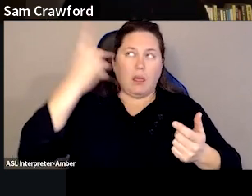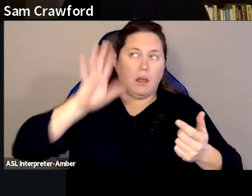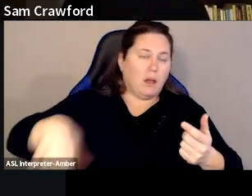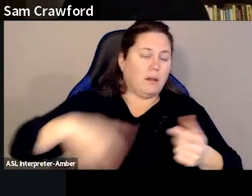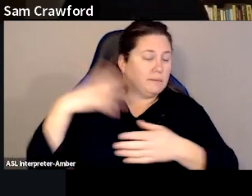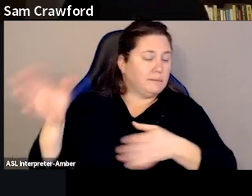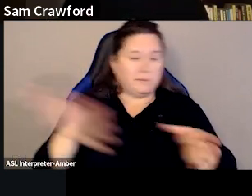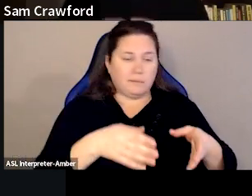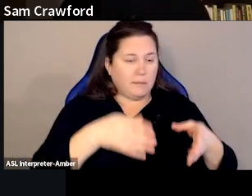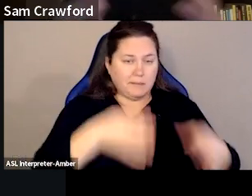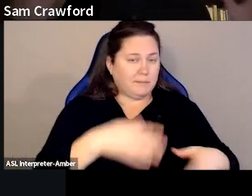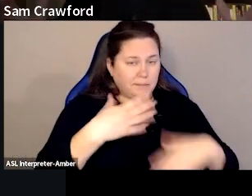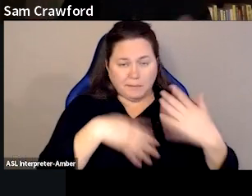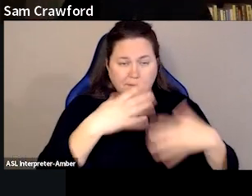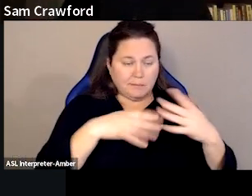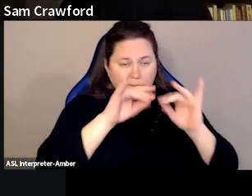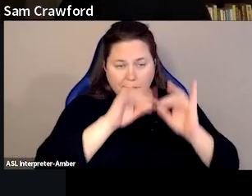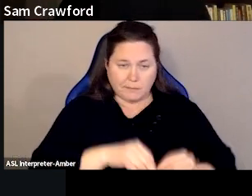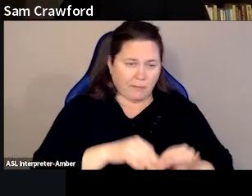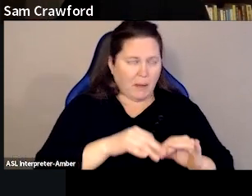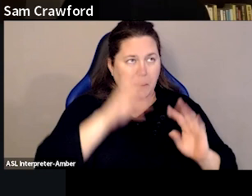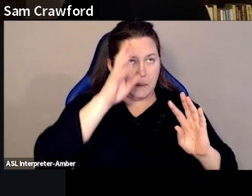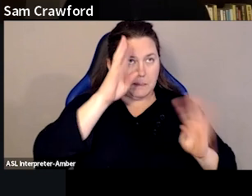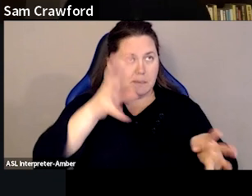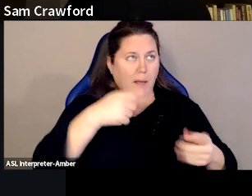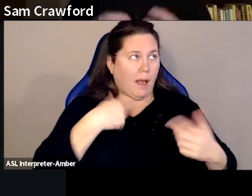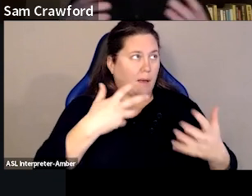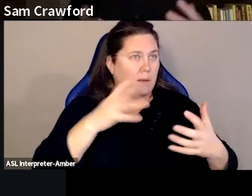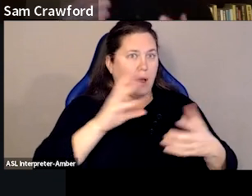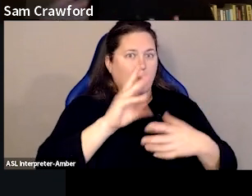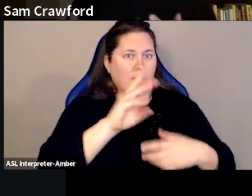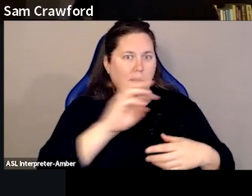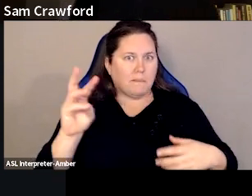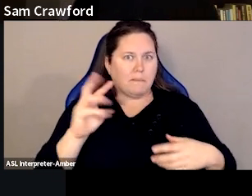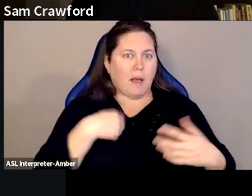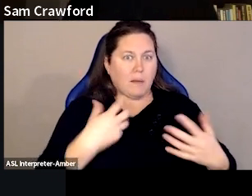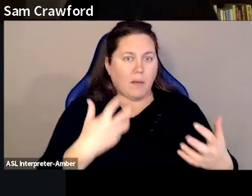got to sit in it for 30 seconds. I want to make a website about this. And I guess